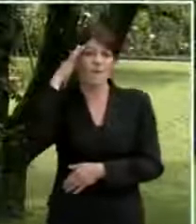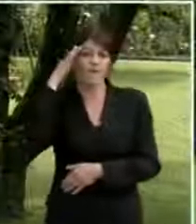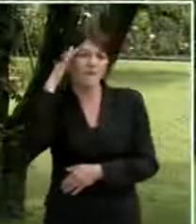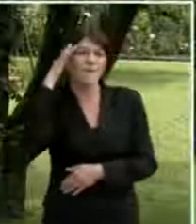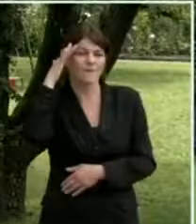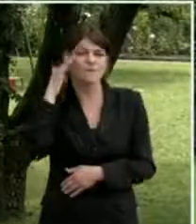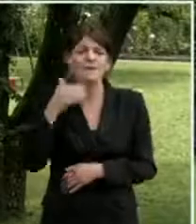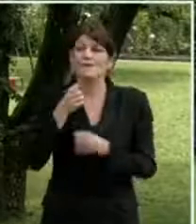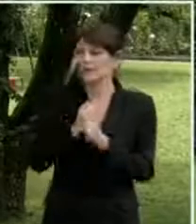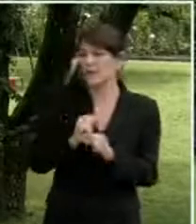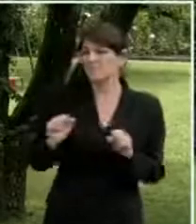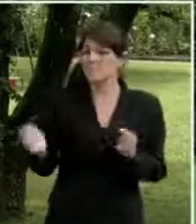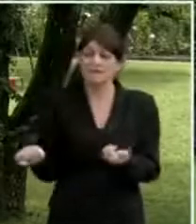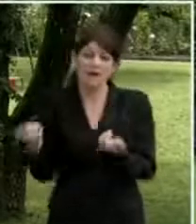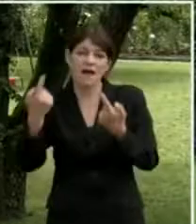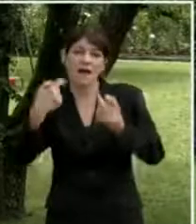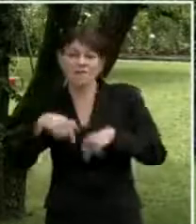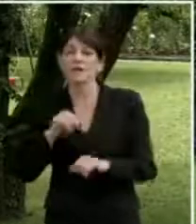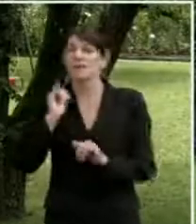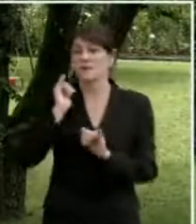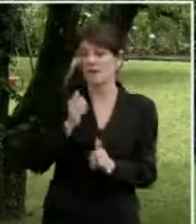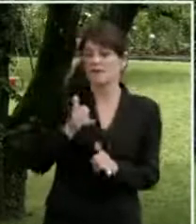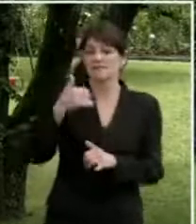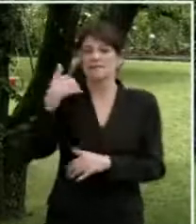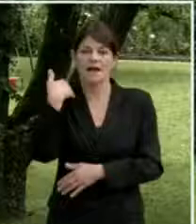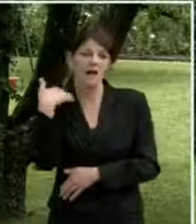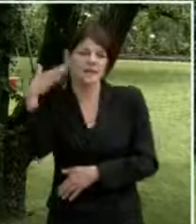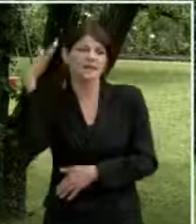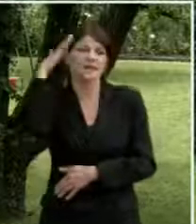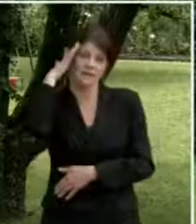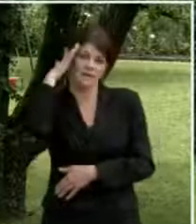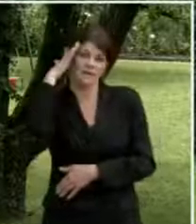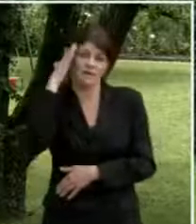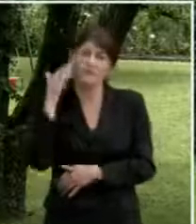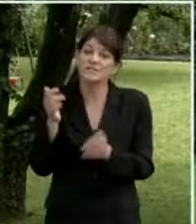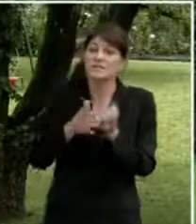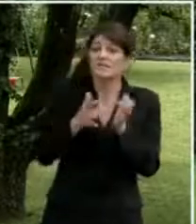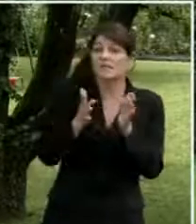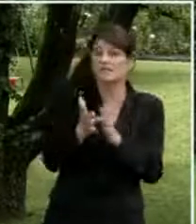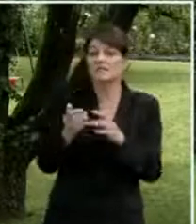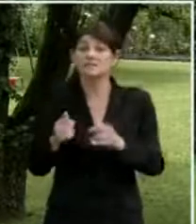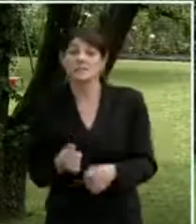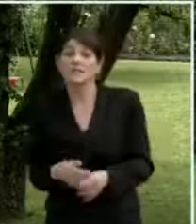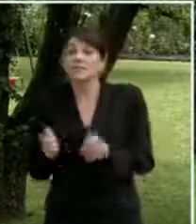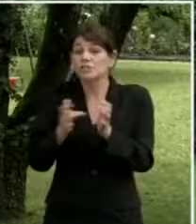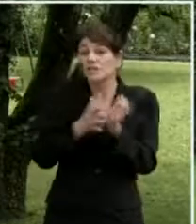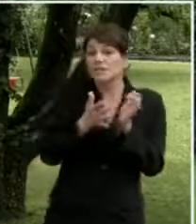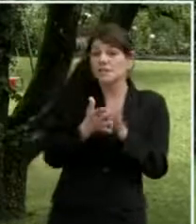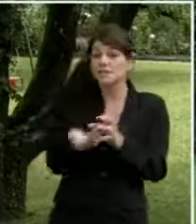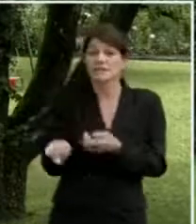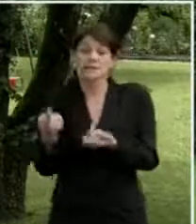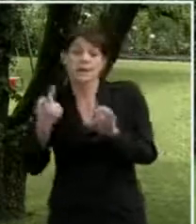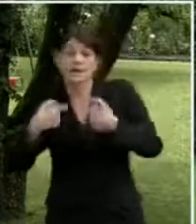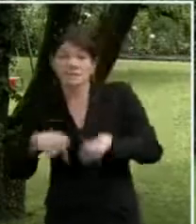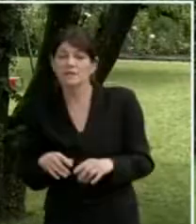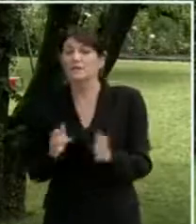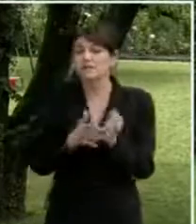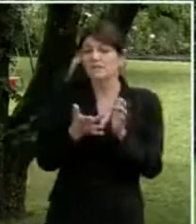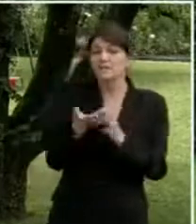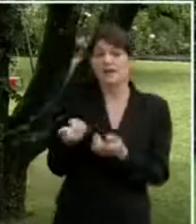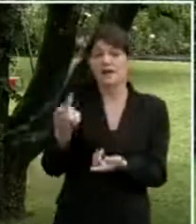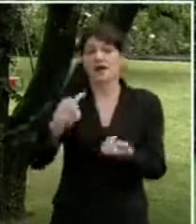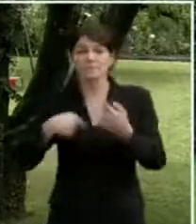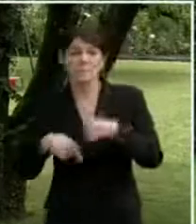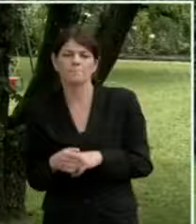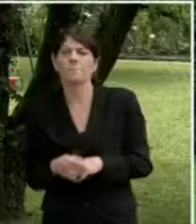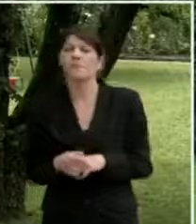know. Yes, I know. Freedom yes, is coming. Oh, yes, I know. Oh, Jesus. Jesus is coming. Jesus.